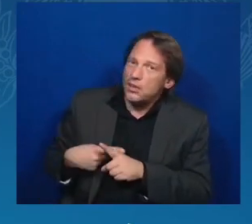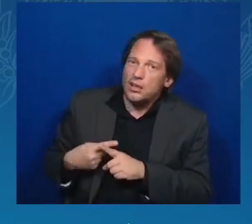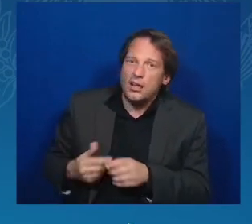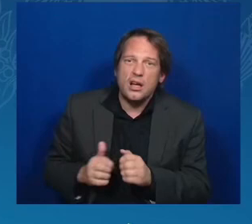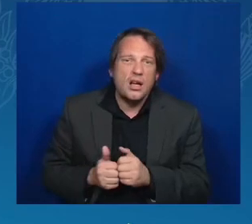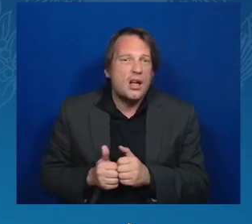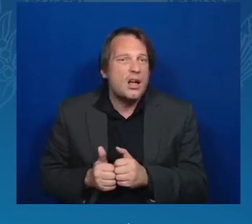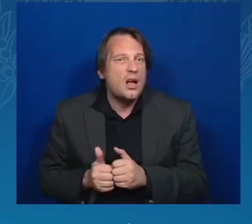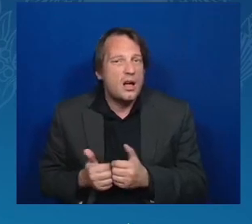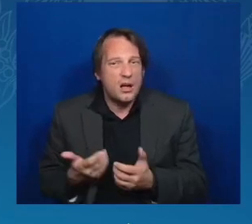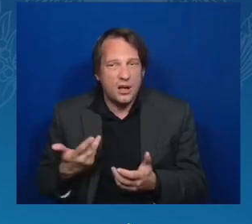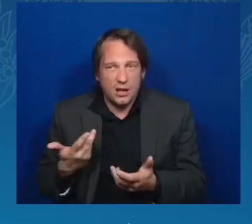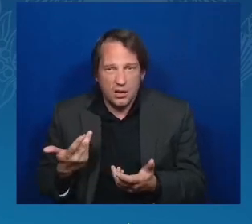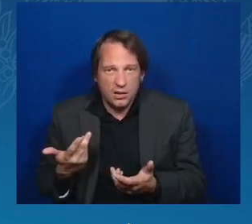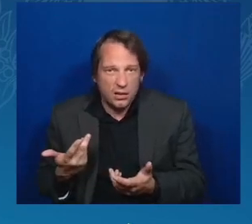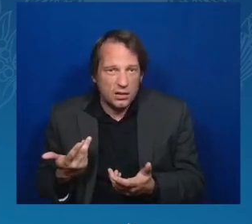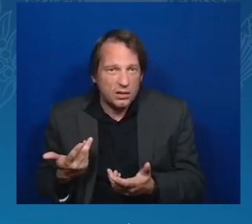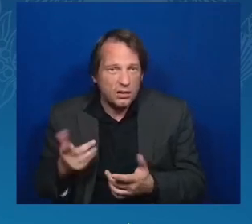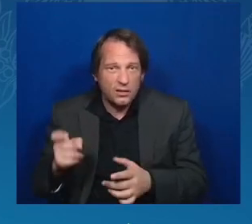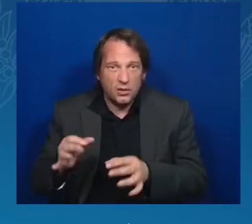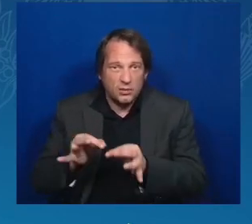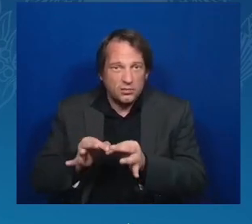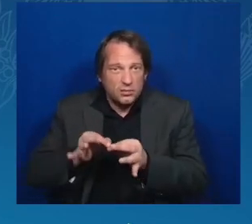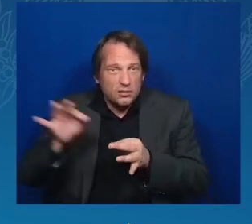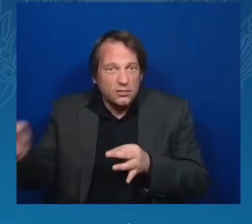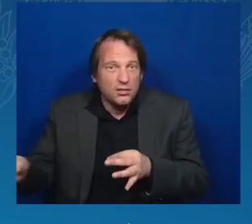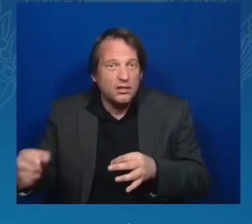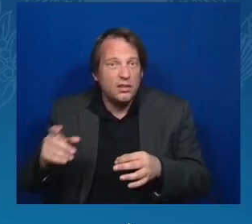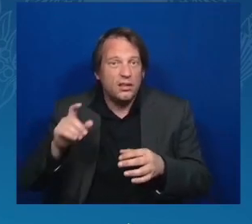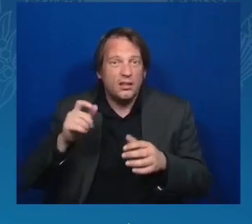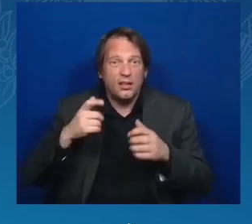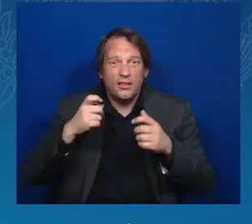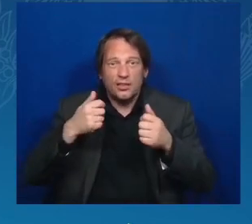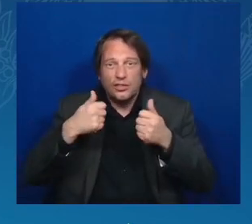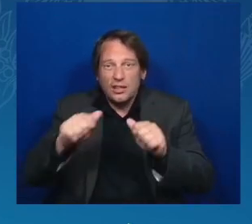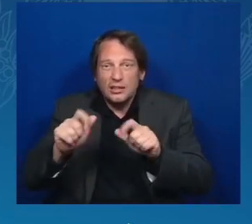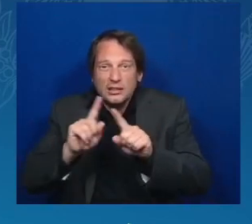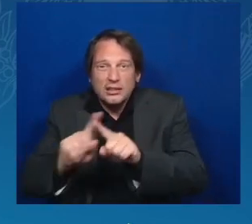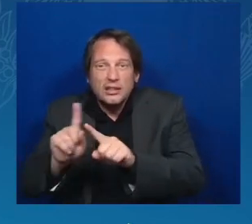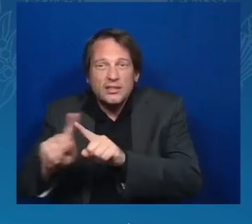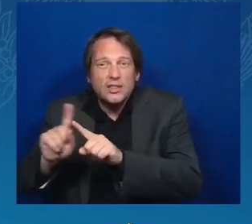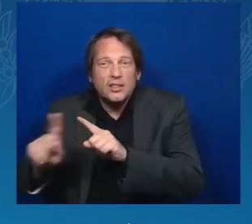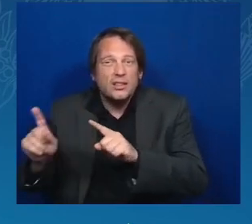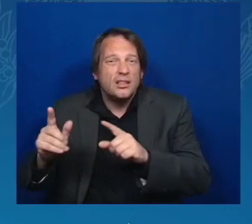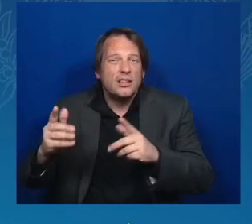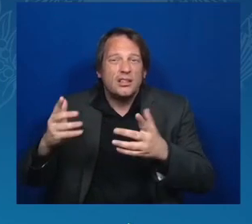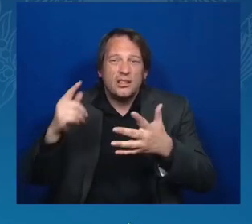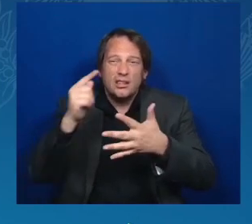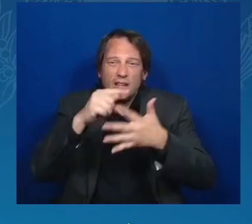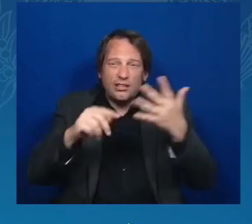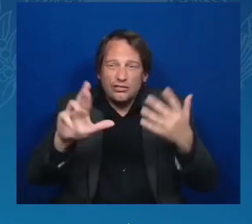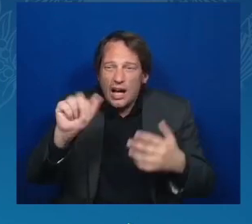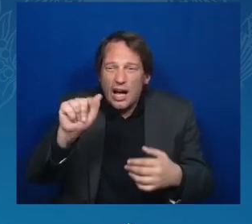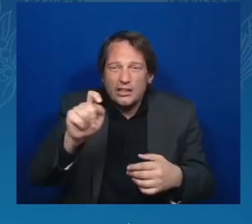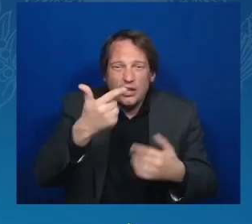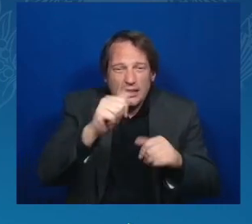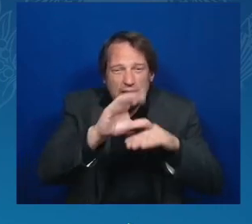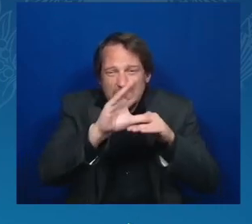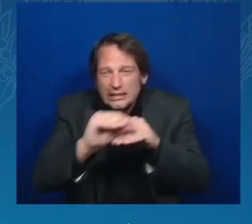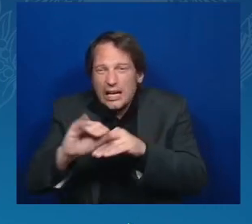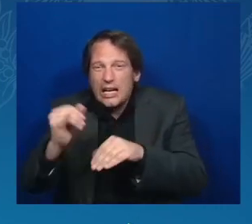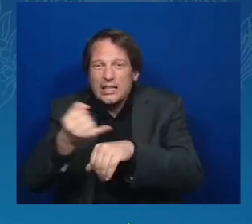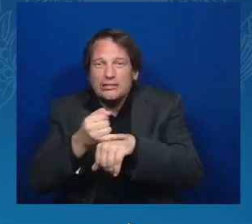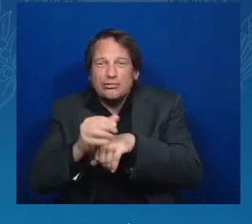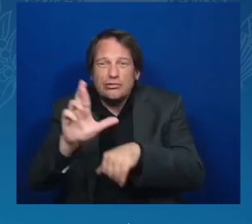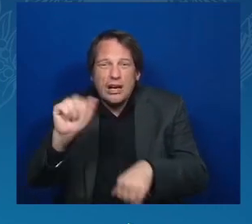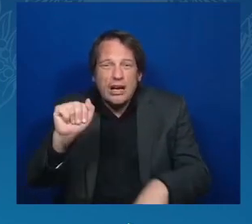everything under the sun so it can just, and the interest rate was astronomical. But thank you so much. I don't mean to cry,